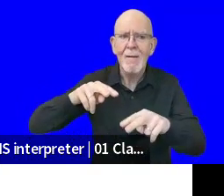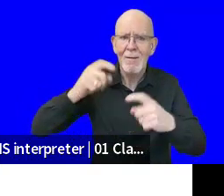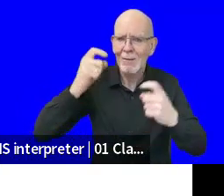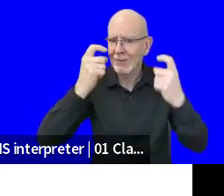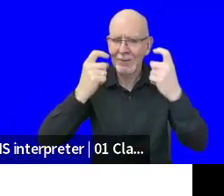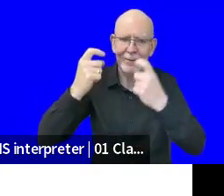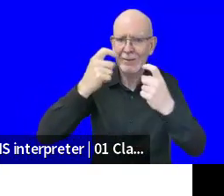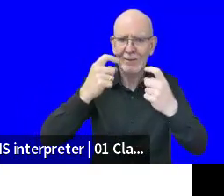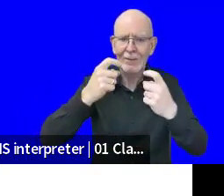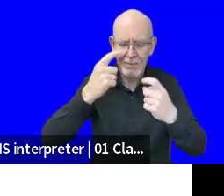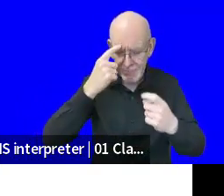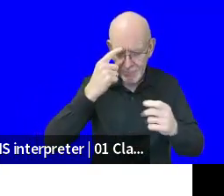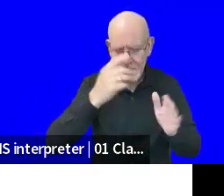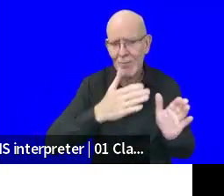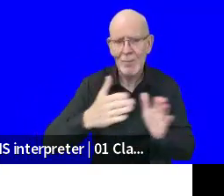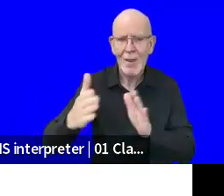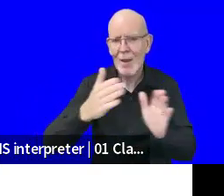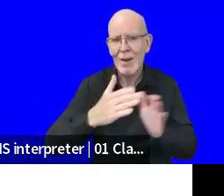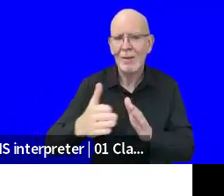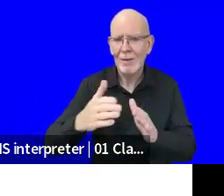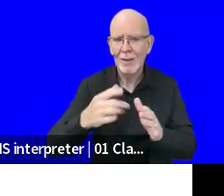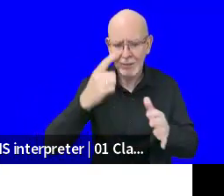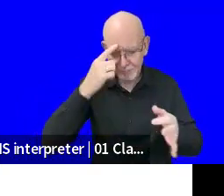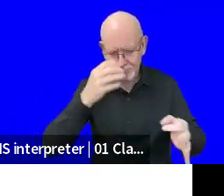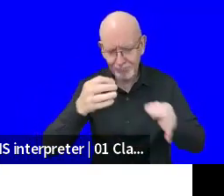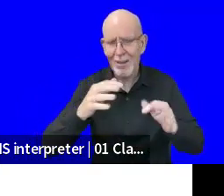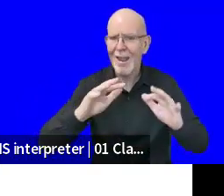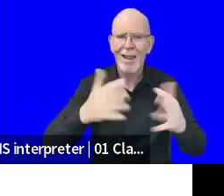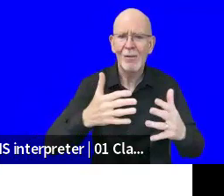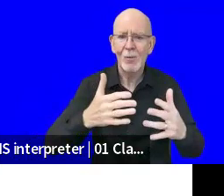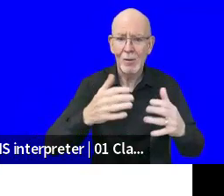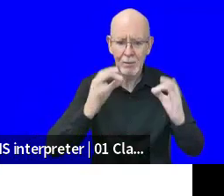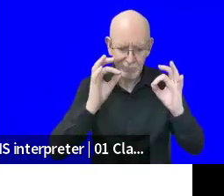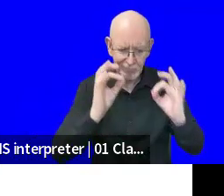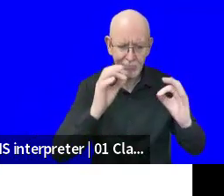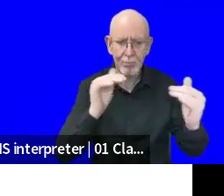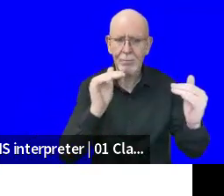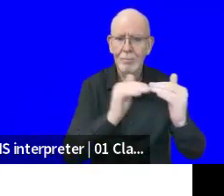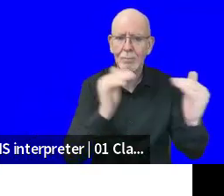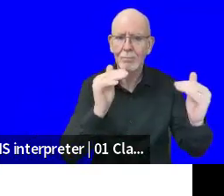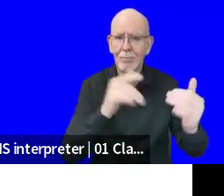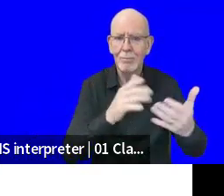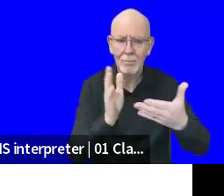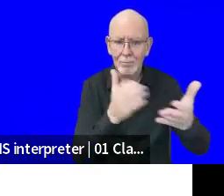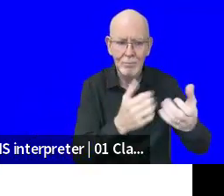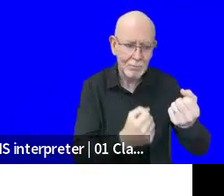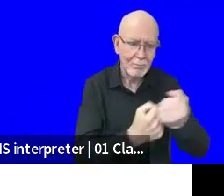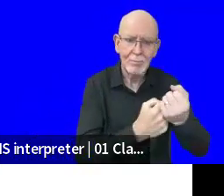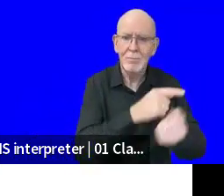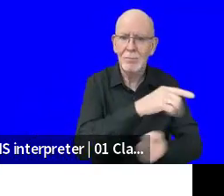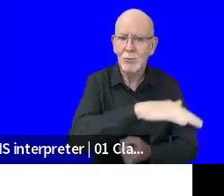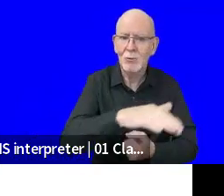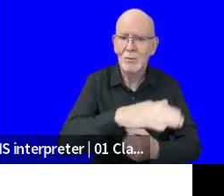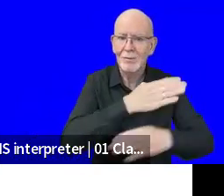the support packages for children with disabilities. And of course, I should mention that it's very important